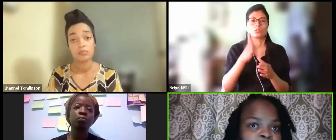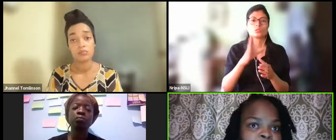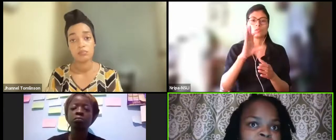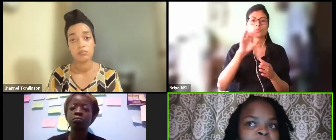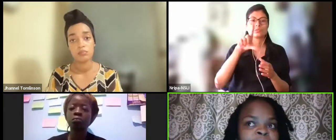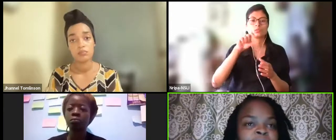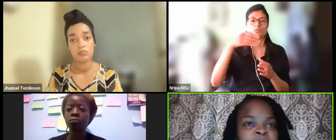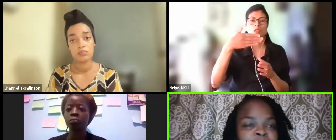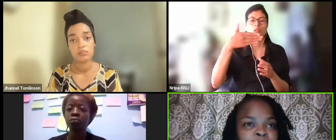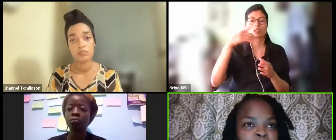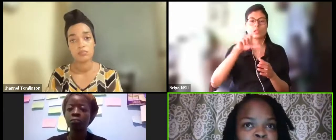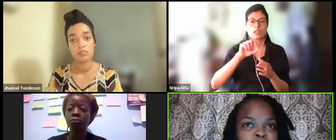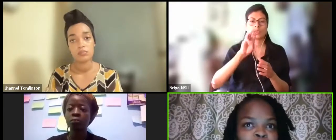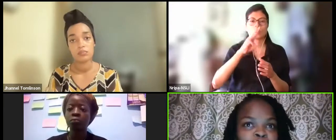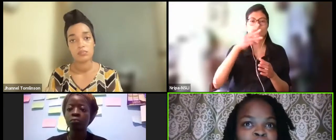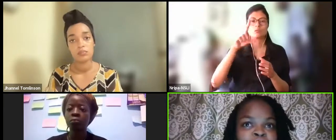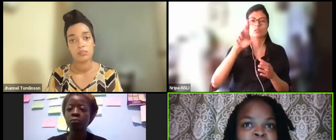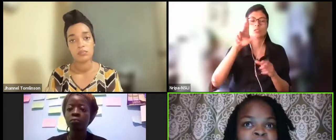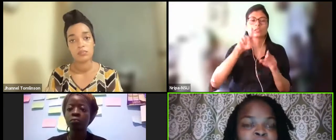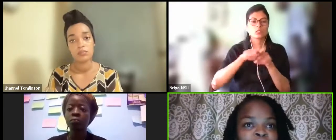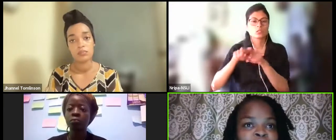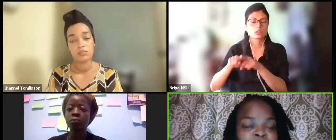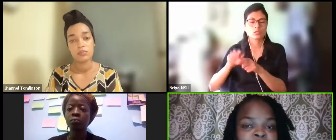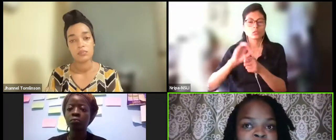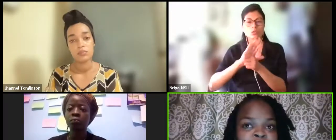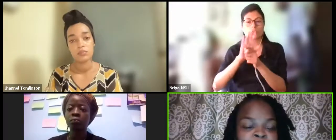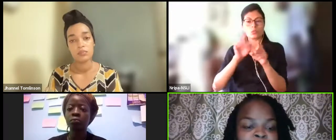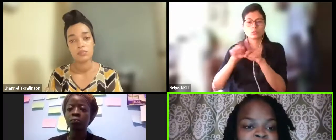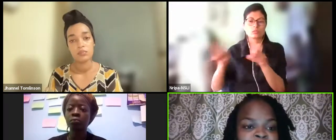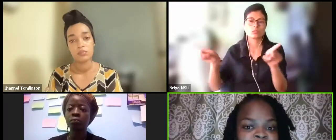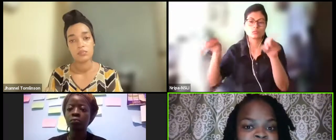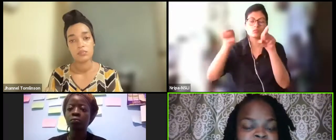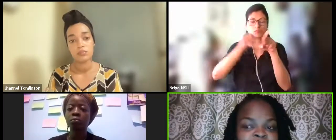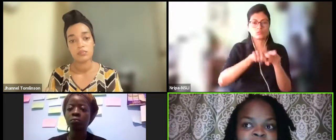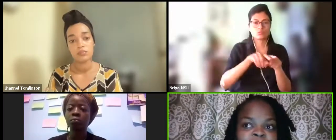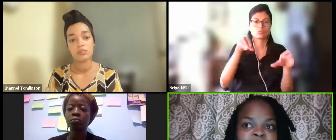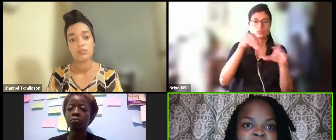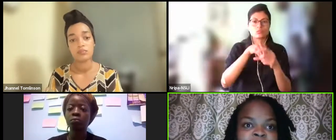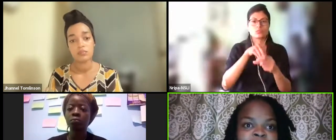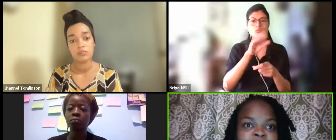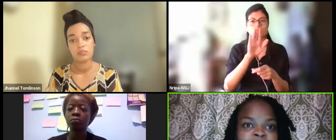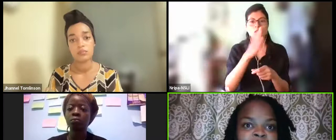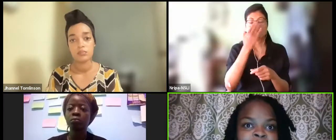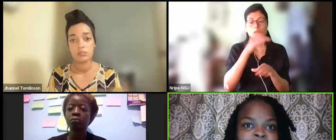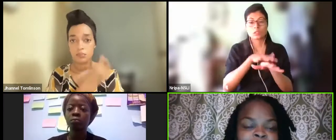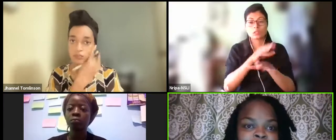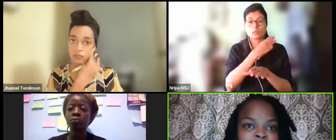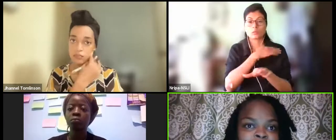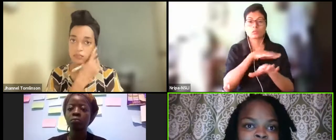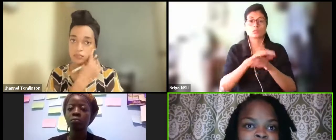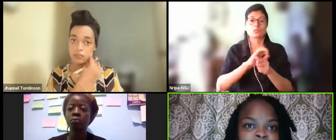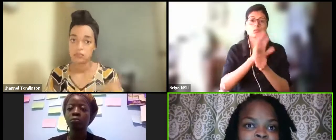more persons have been exposed to the COVID virus. And